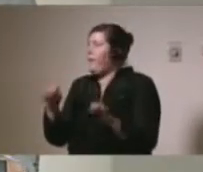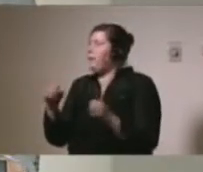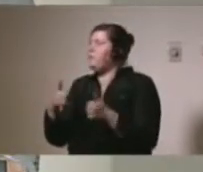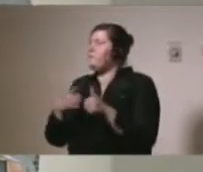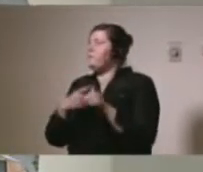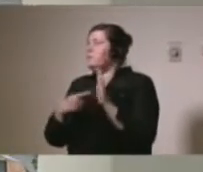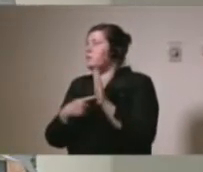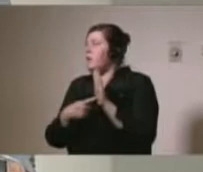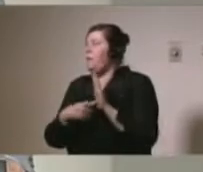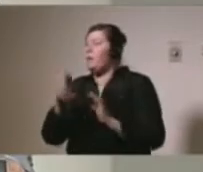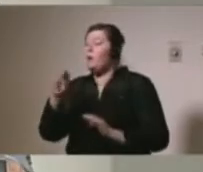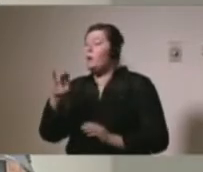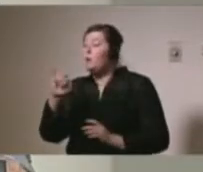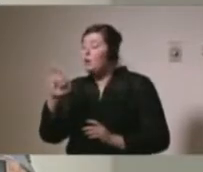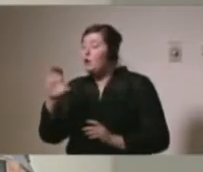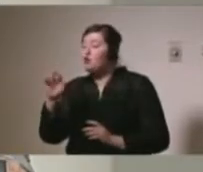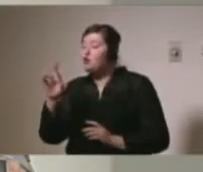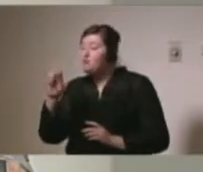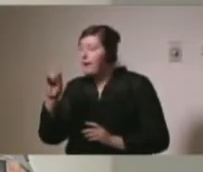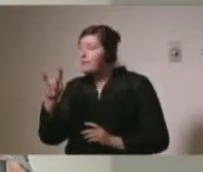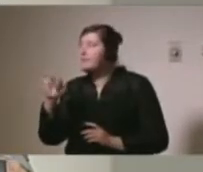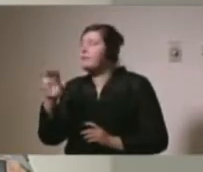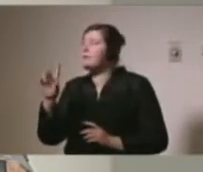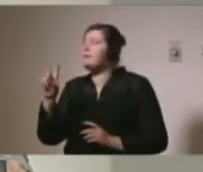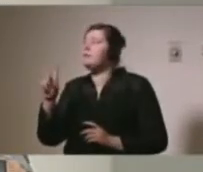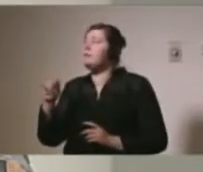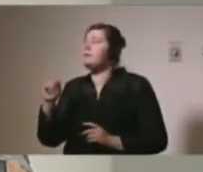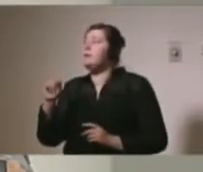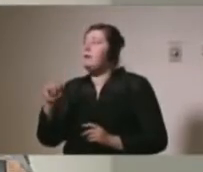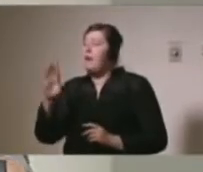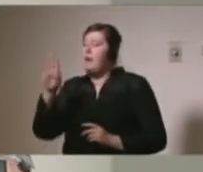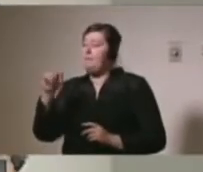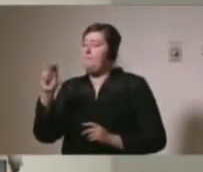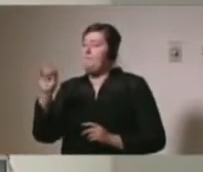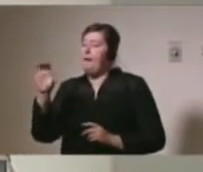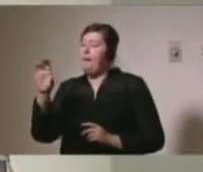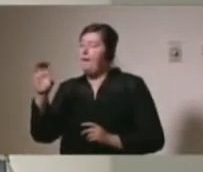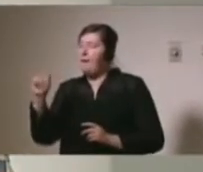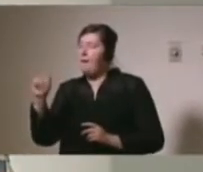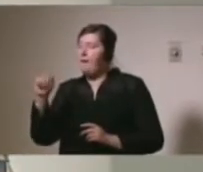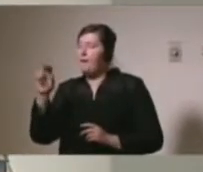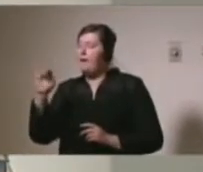Unicredit, and others. We are in partnership with these banks.